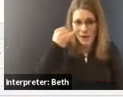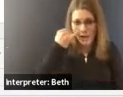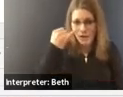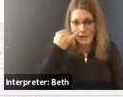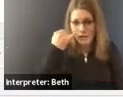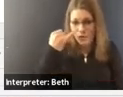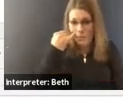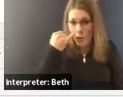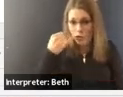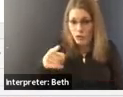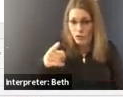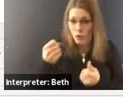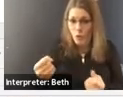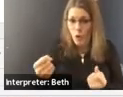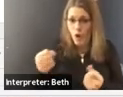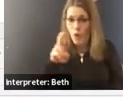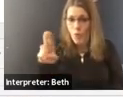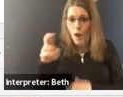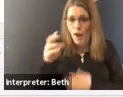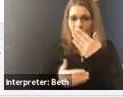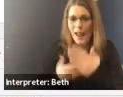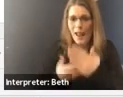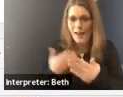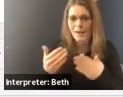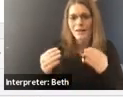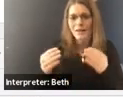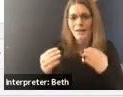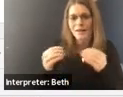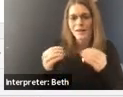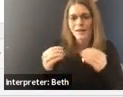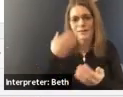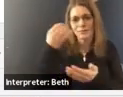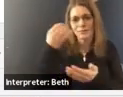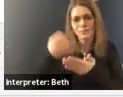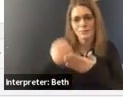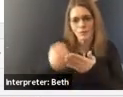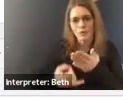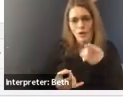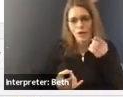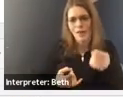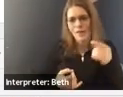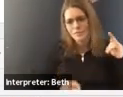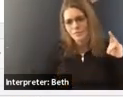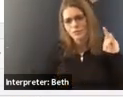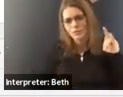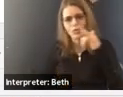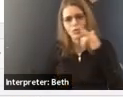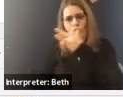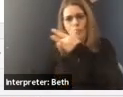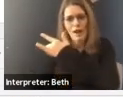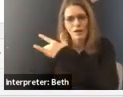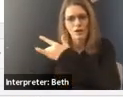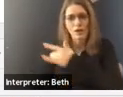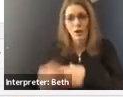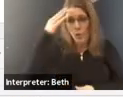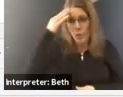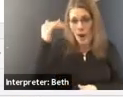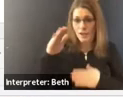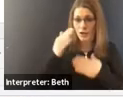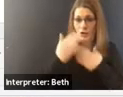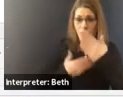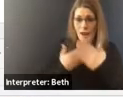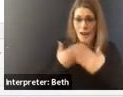is biomechanically easier for you, both in your hand connection to your body and mentally.